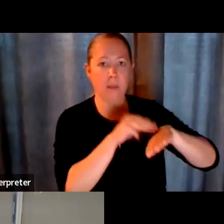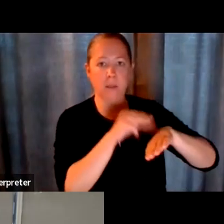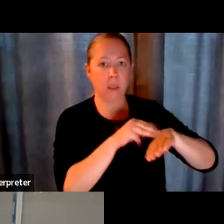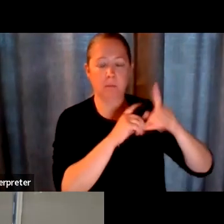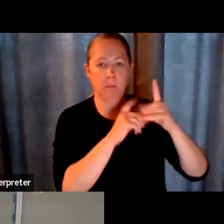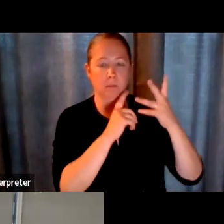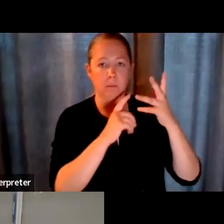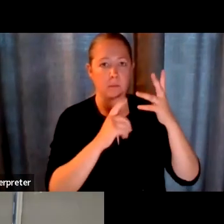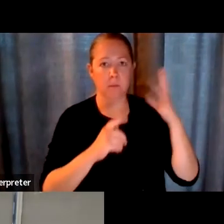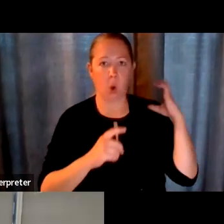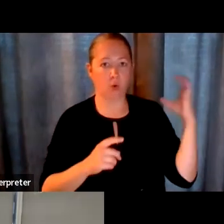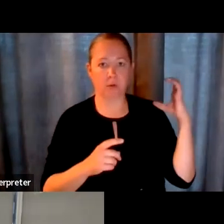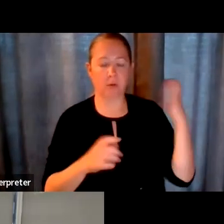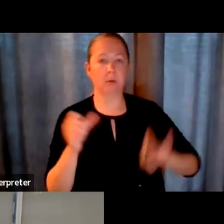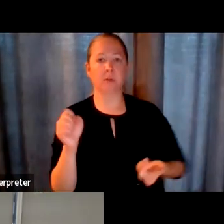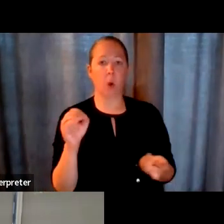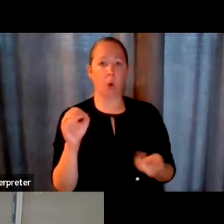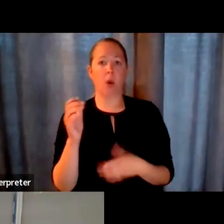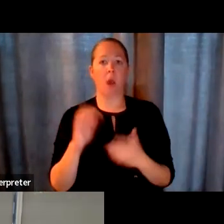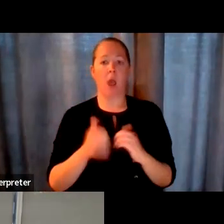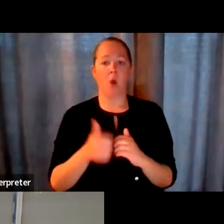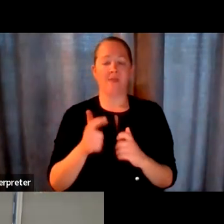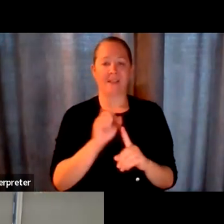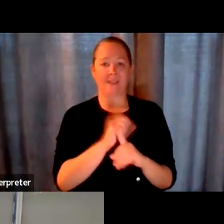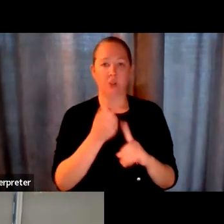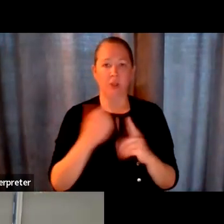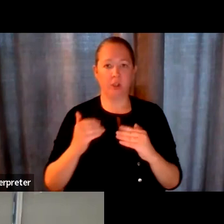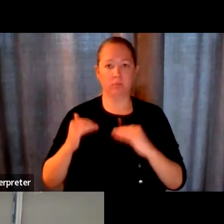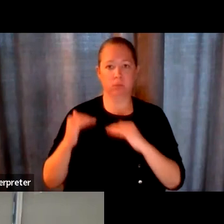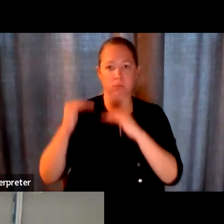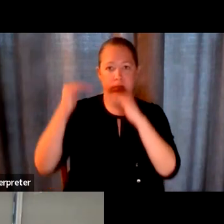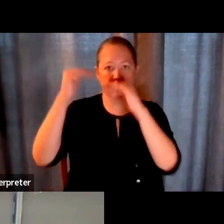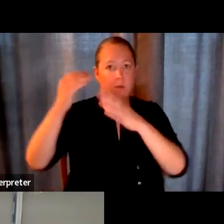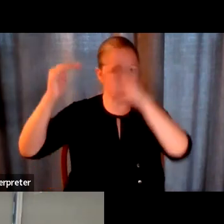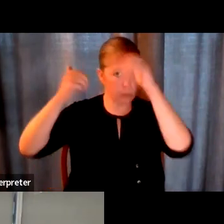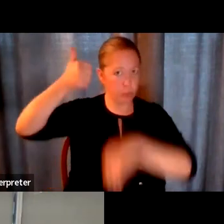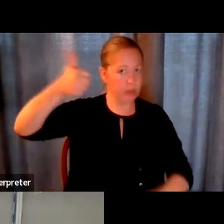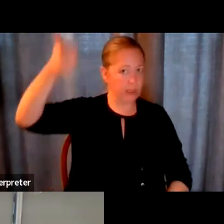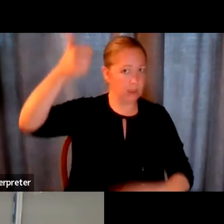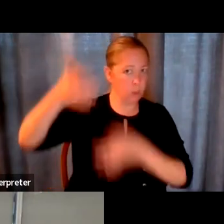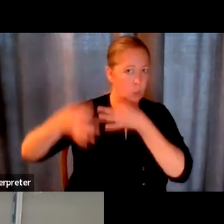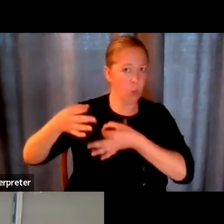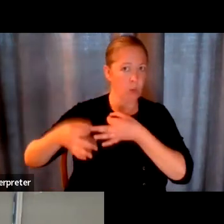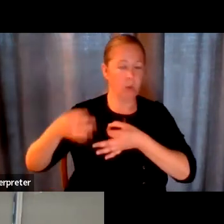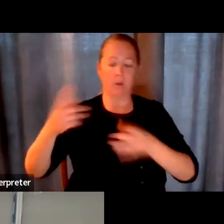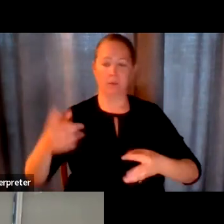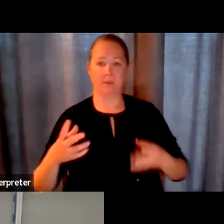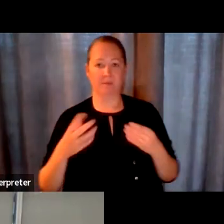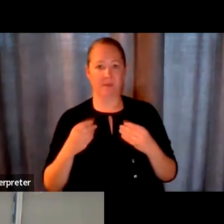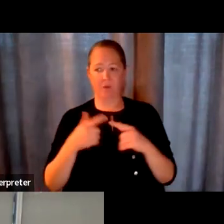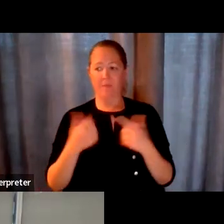sort of gets to the Supreme Court and is taken on, by such a profoundly rich